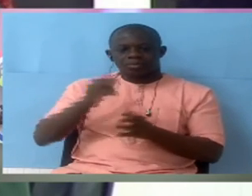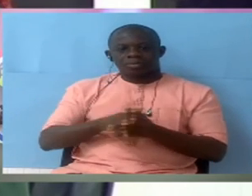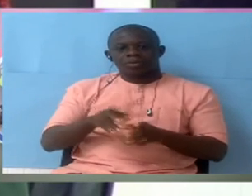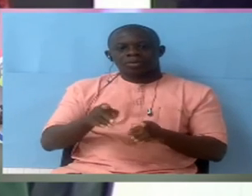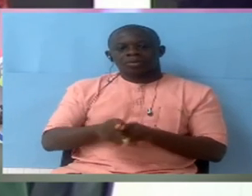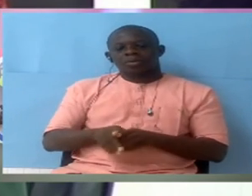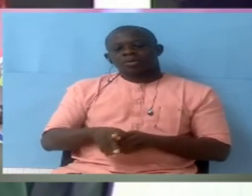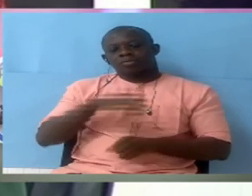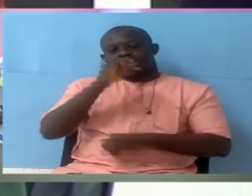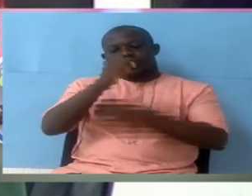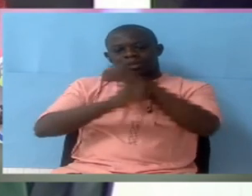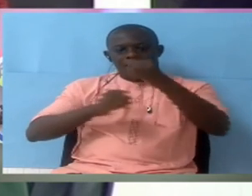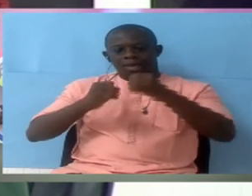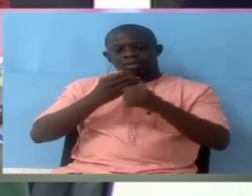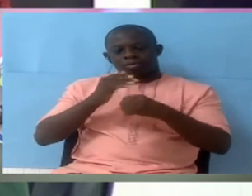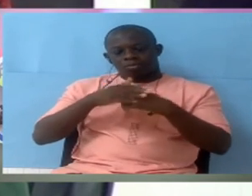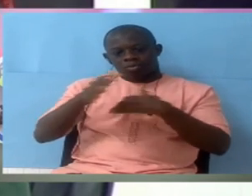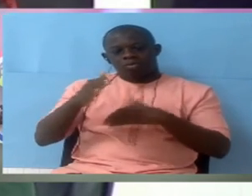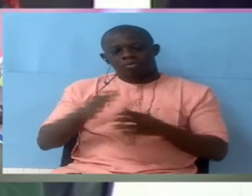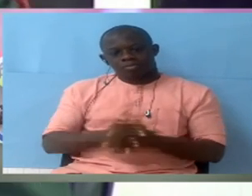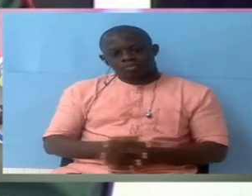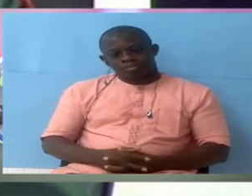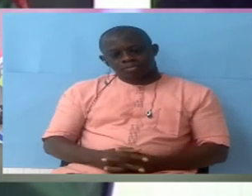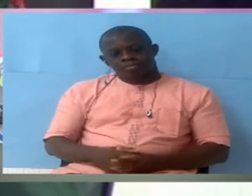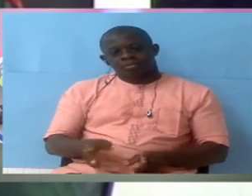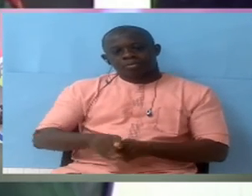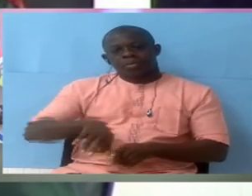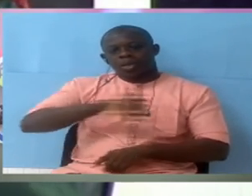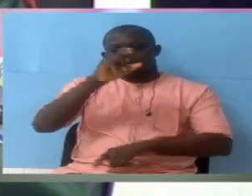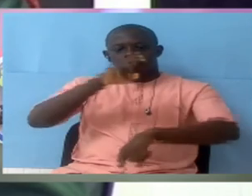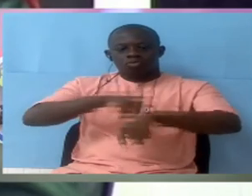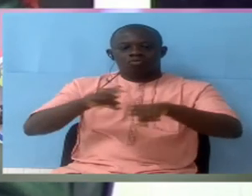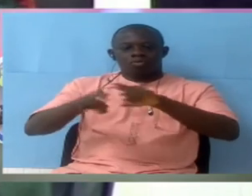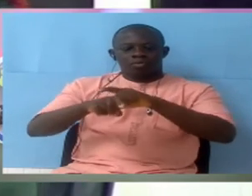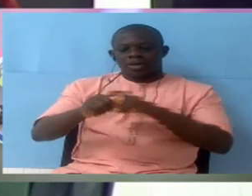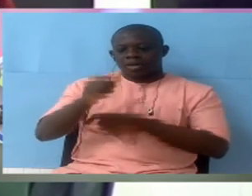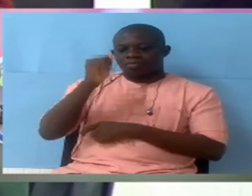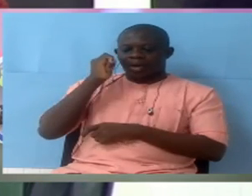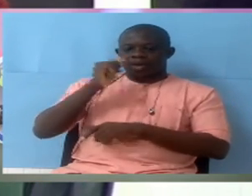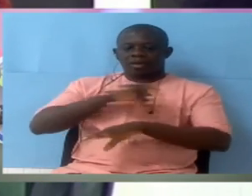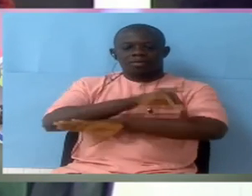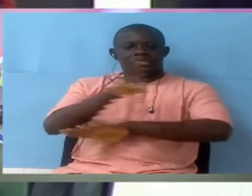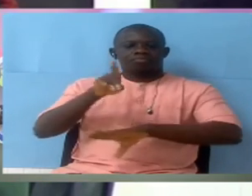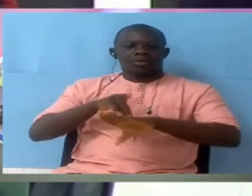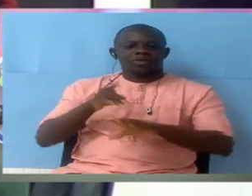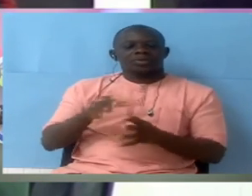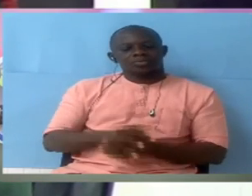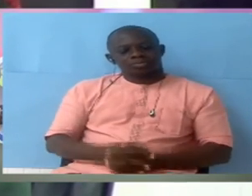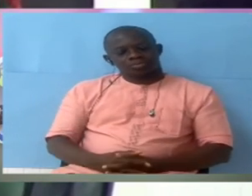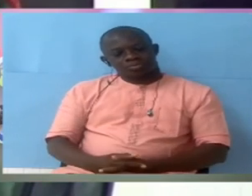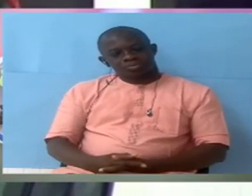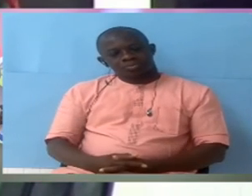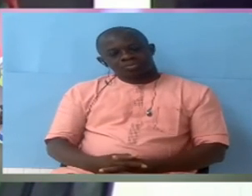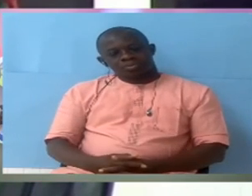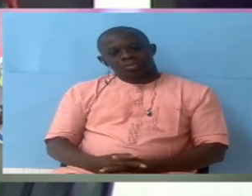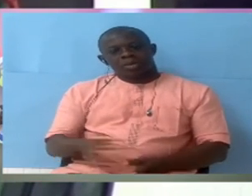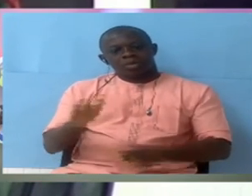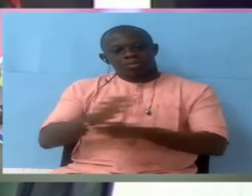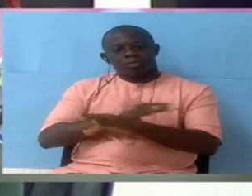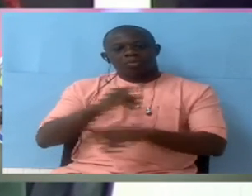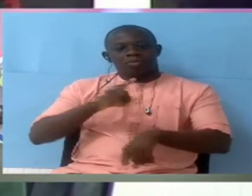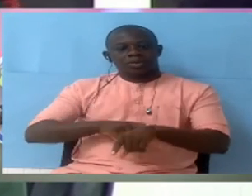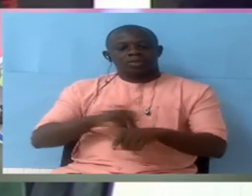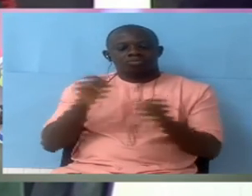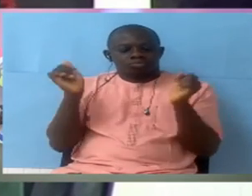him. Daldi ko takka. And then cuff him at the back. Daldi chene loxom yi ci gannaawam. That time it was very